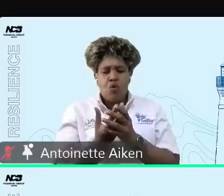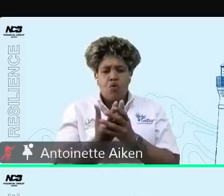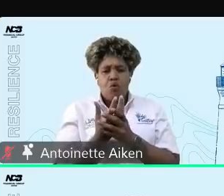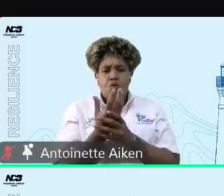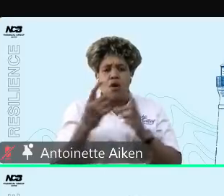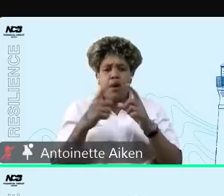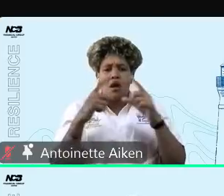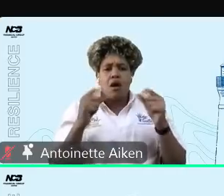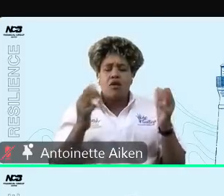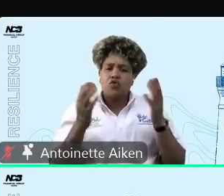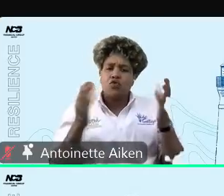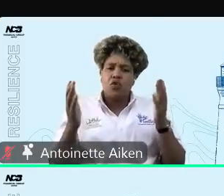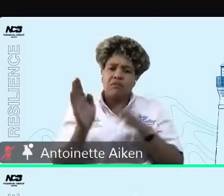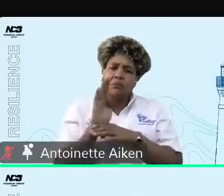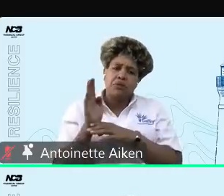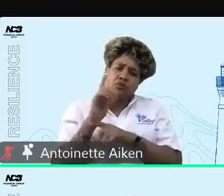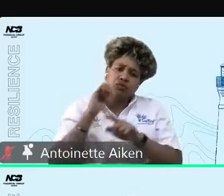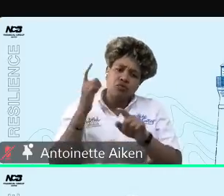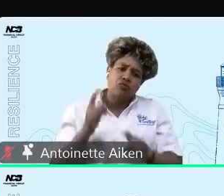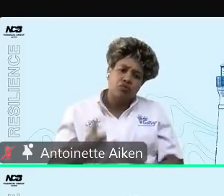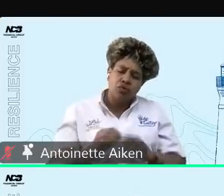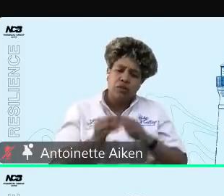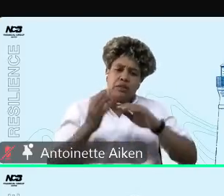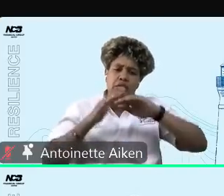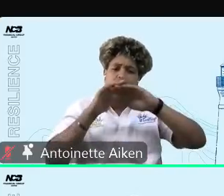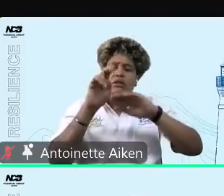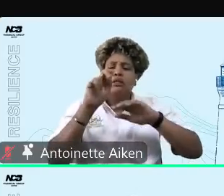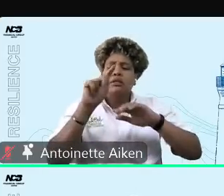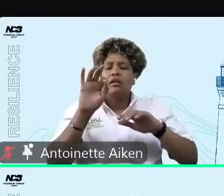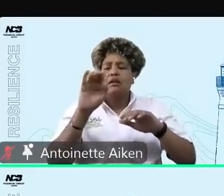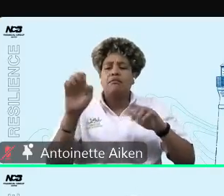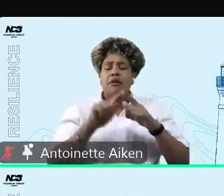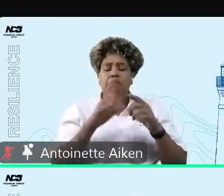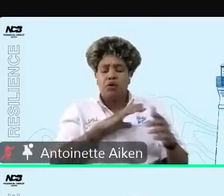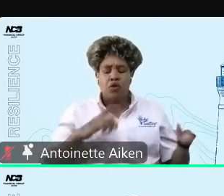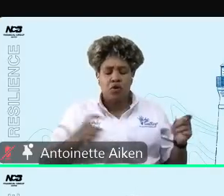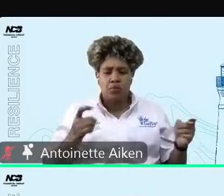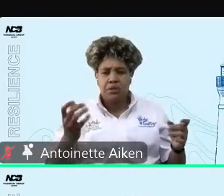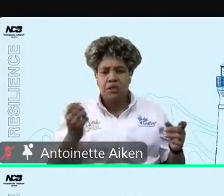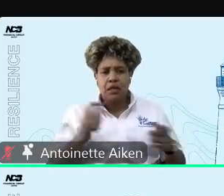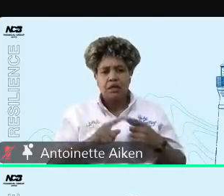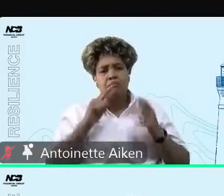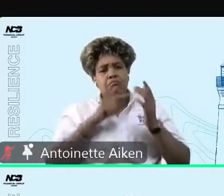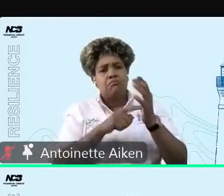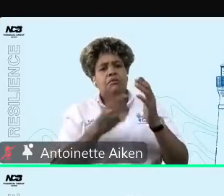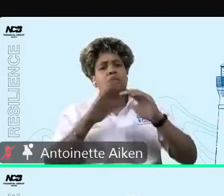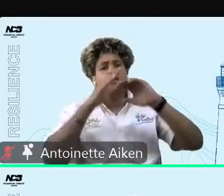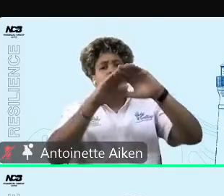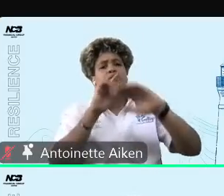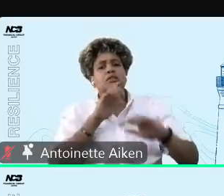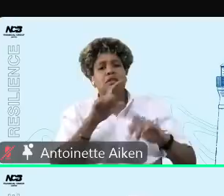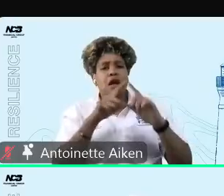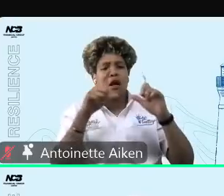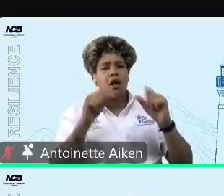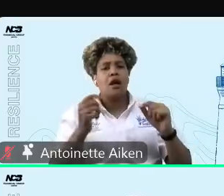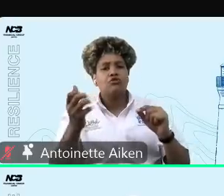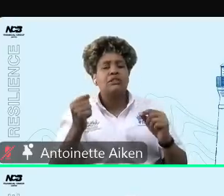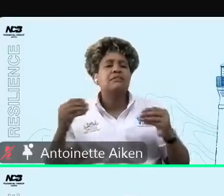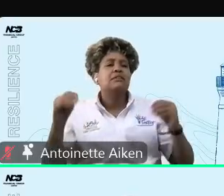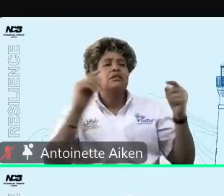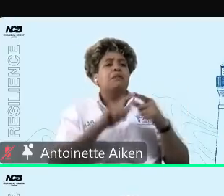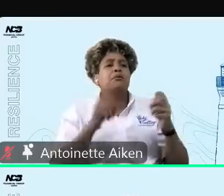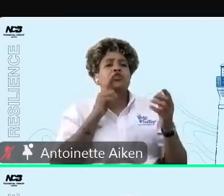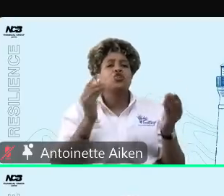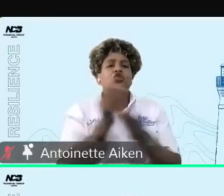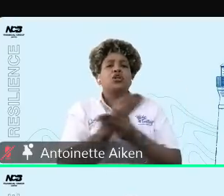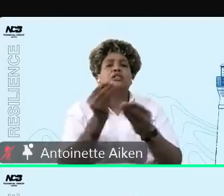services business, resulting in increased net fee and commission income, given increased card receivables, sales, and